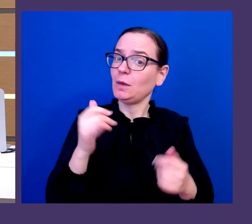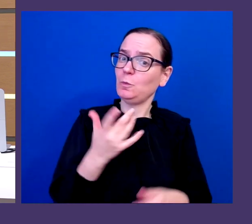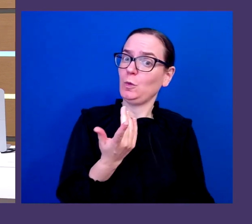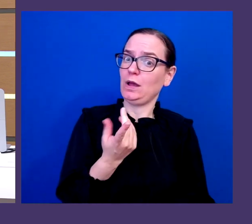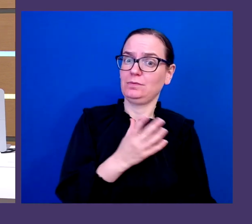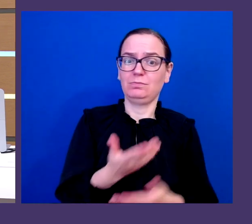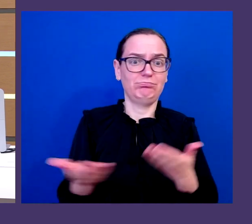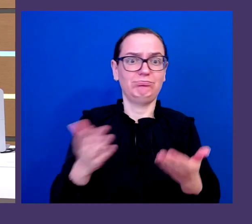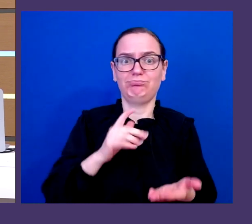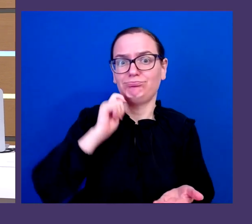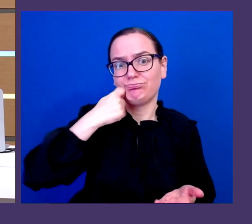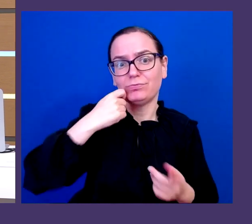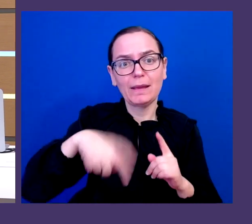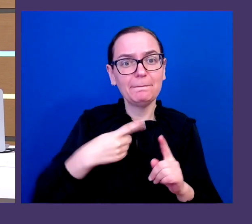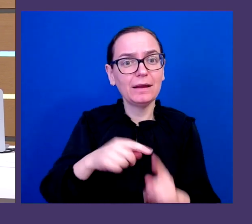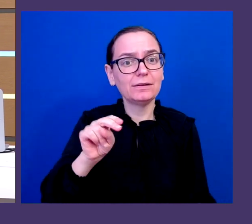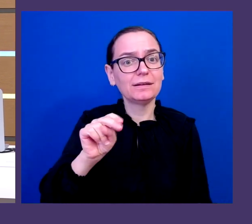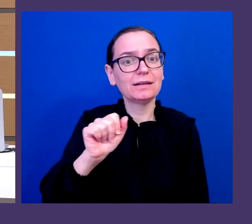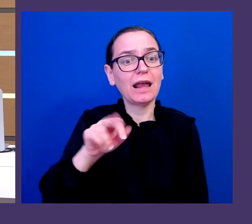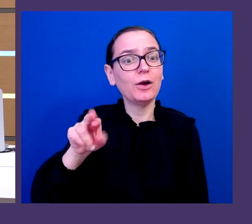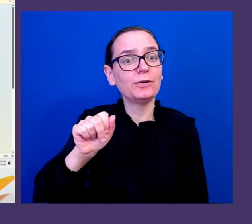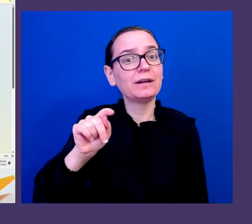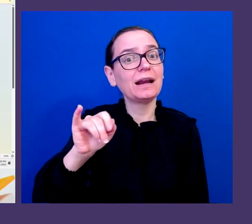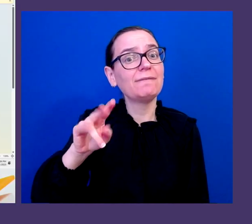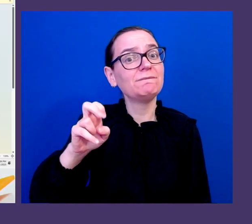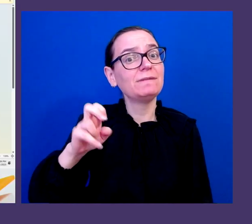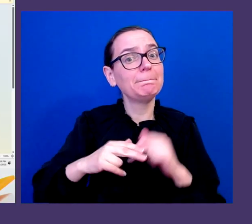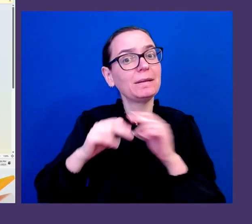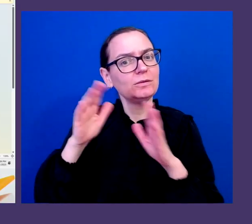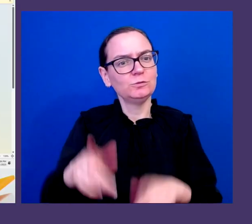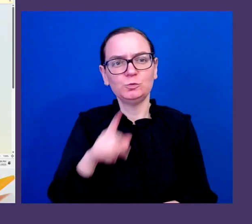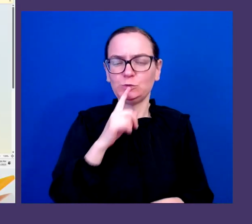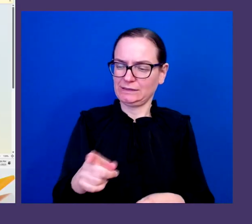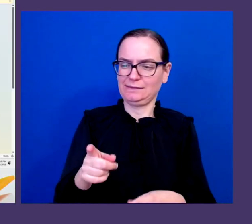voice access to show you how to do this. Show numbers.